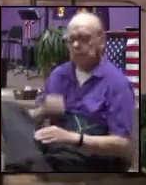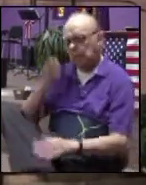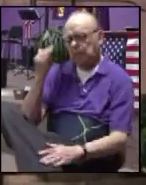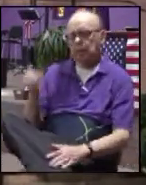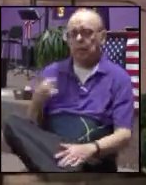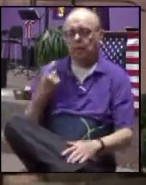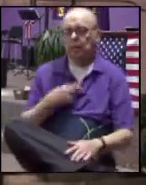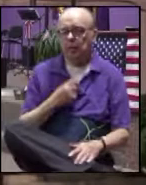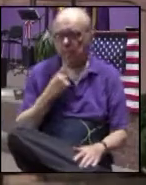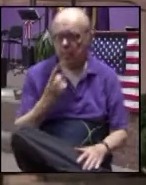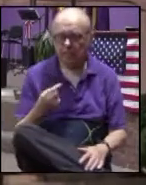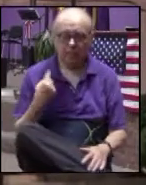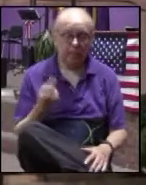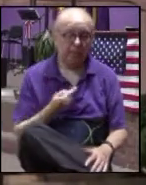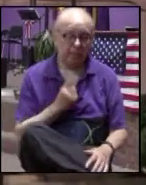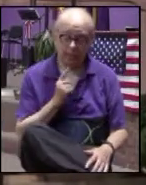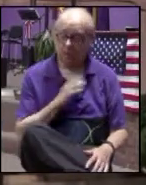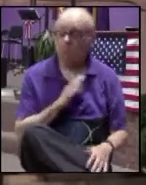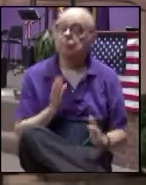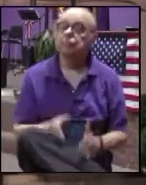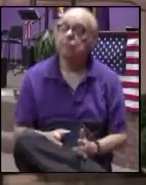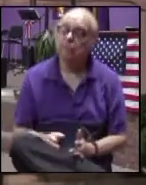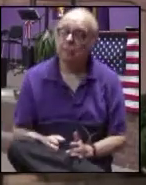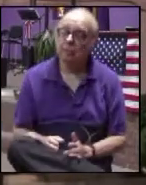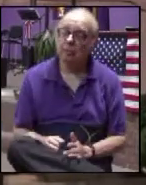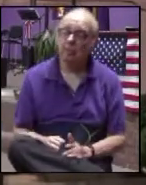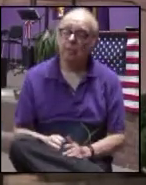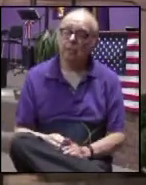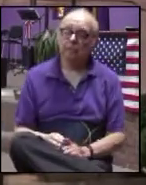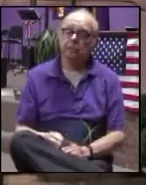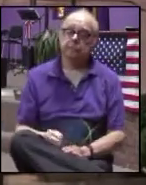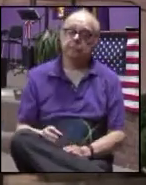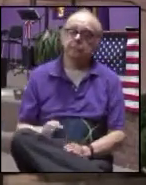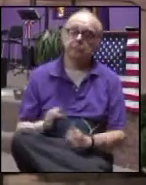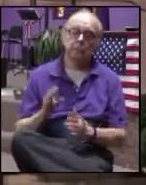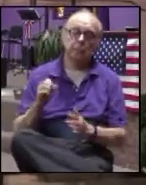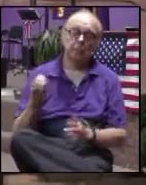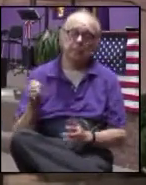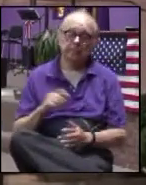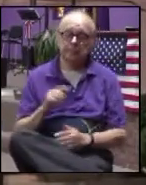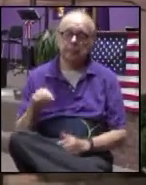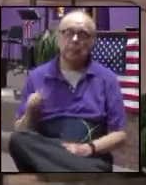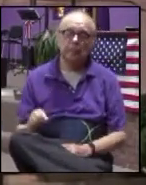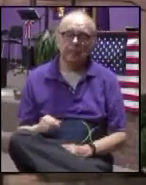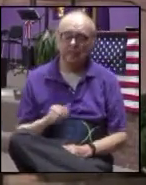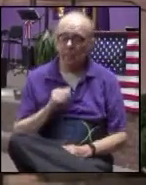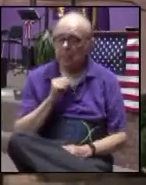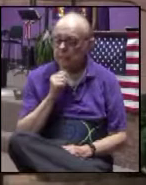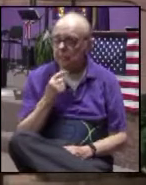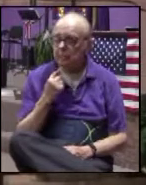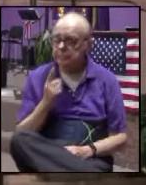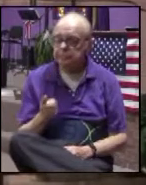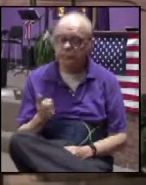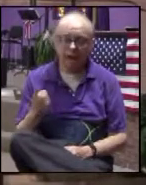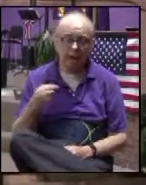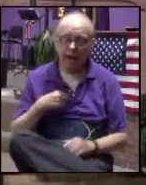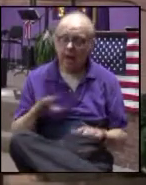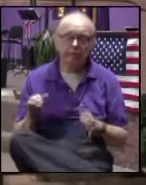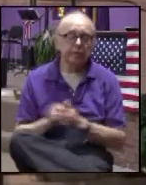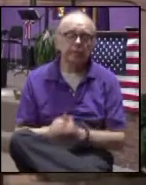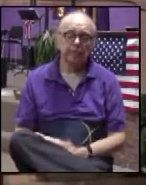Because we say we are Christians. And so therefore we don't really have to do